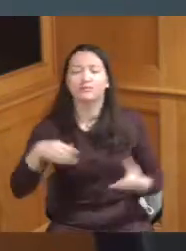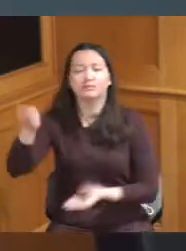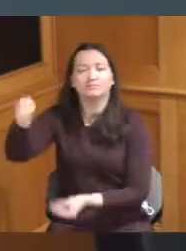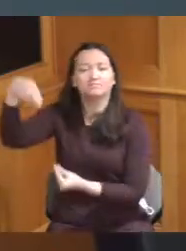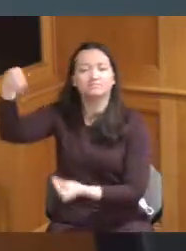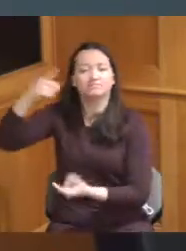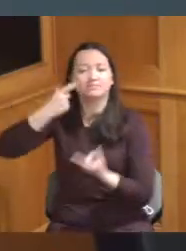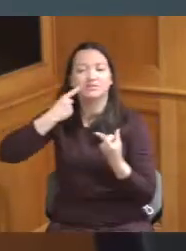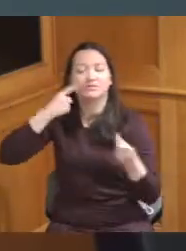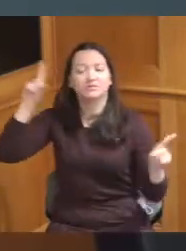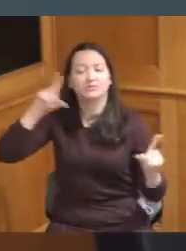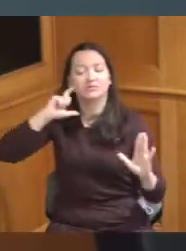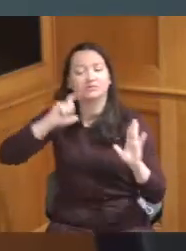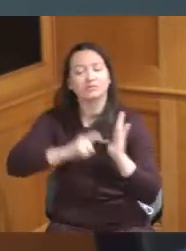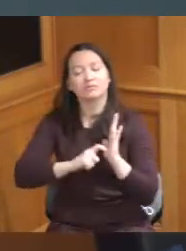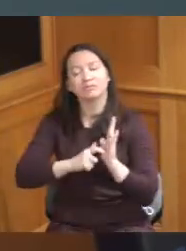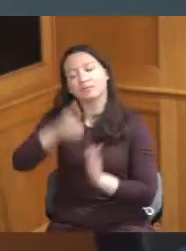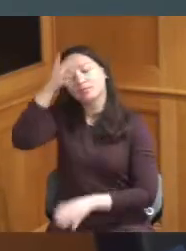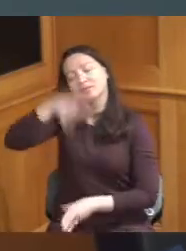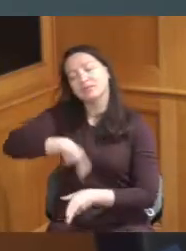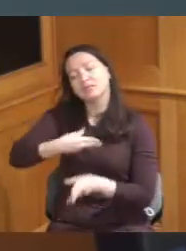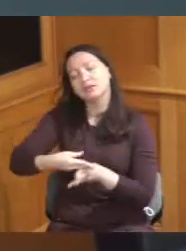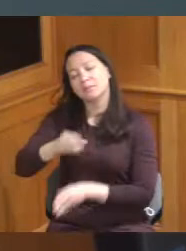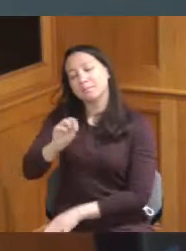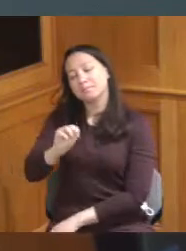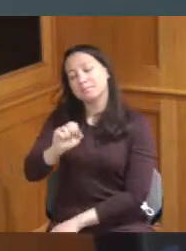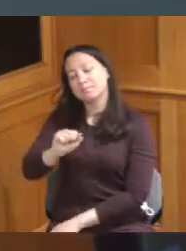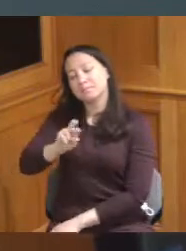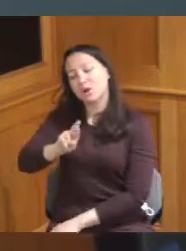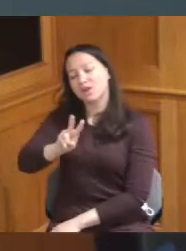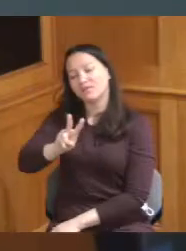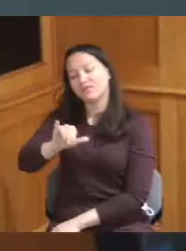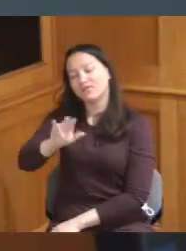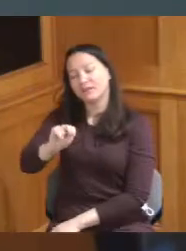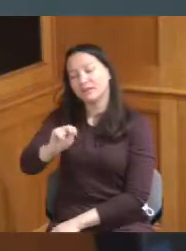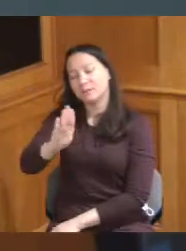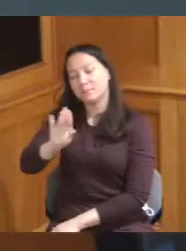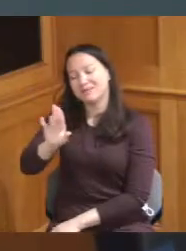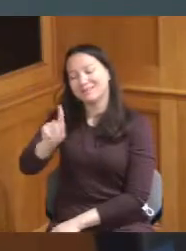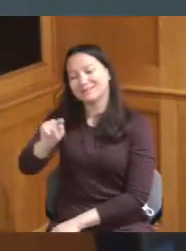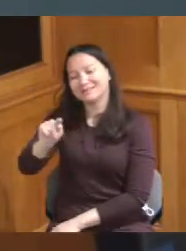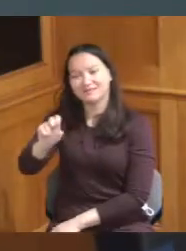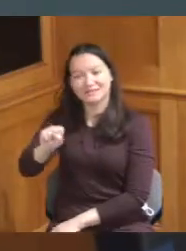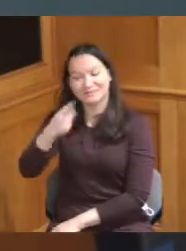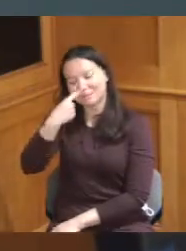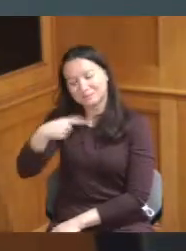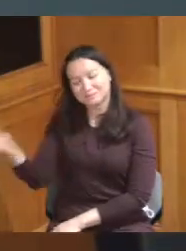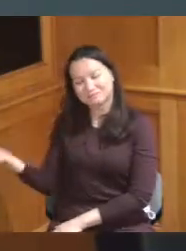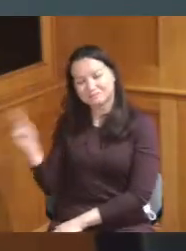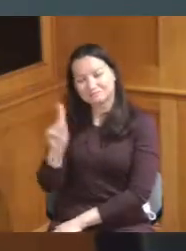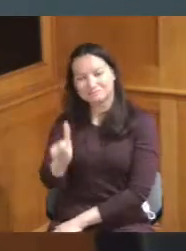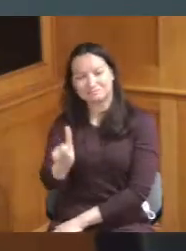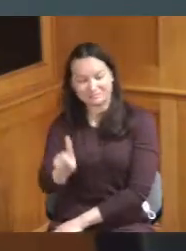proclamation recognizing Marvin Butts, if he would come forward to the podium.